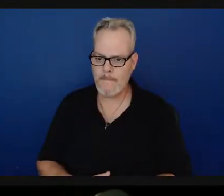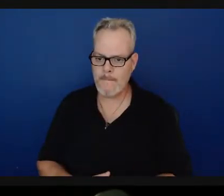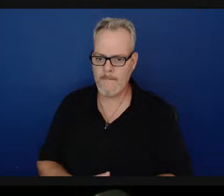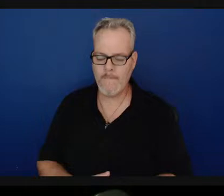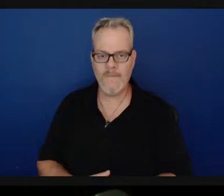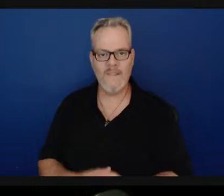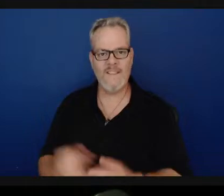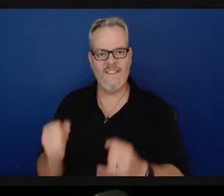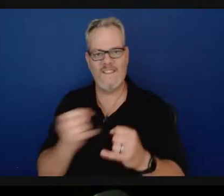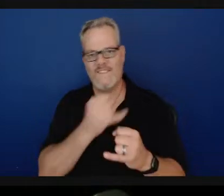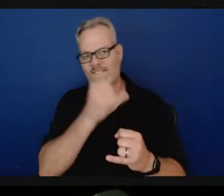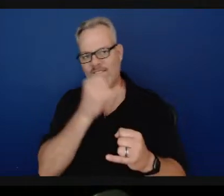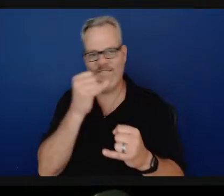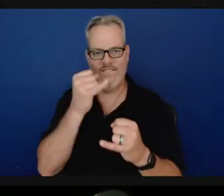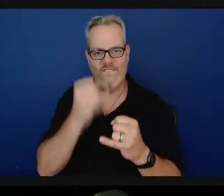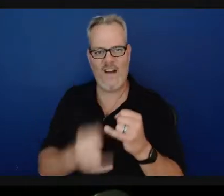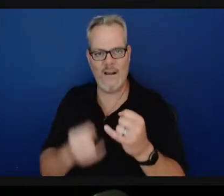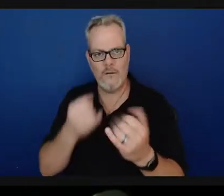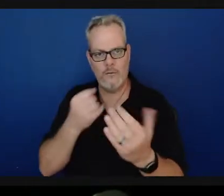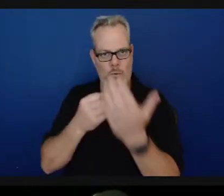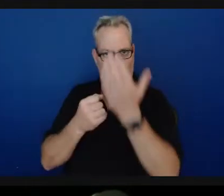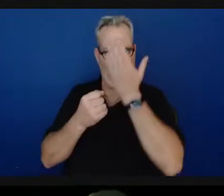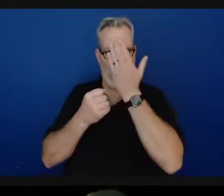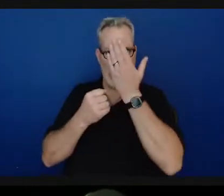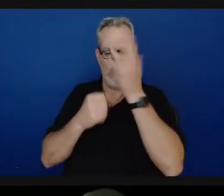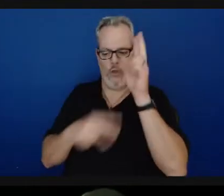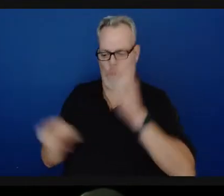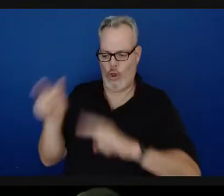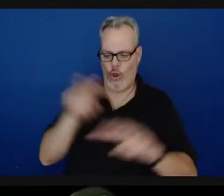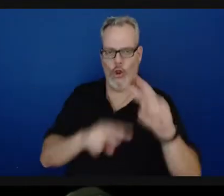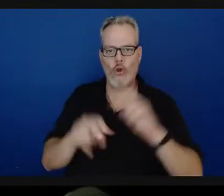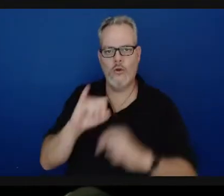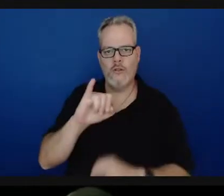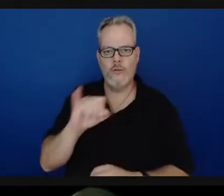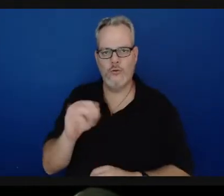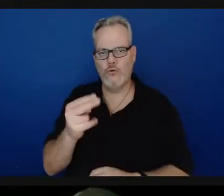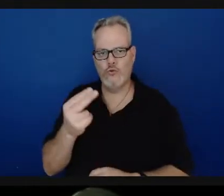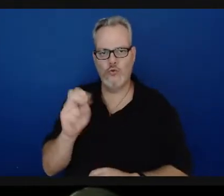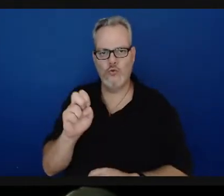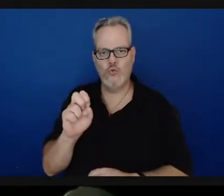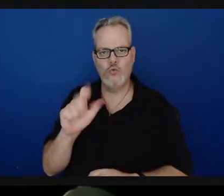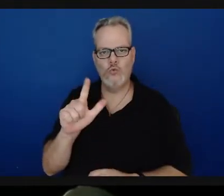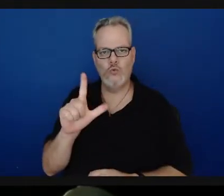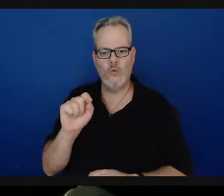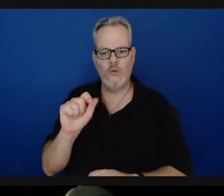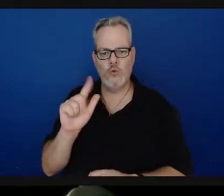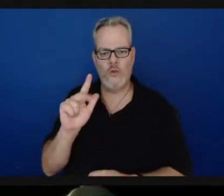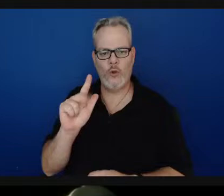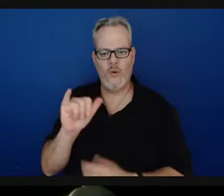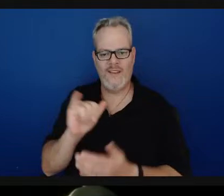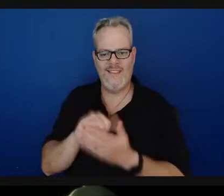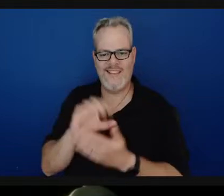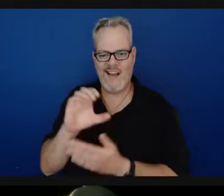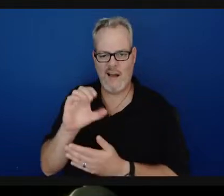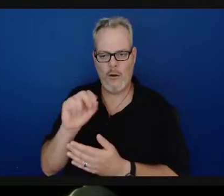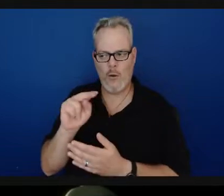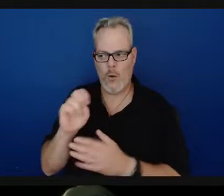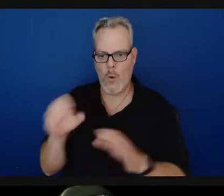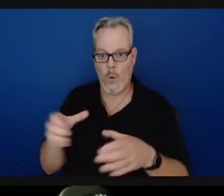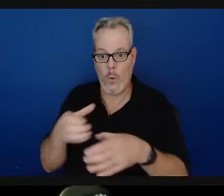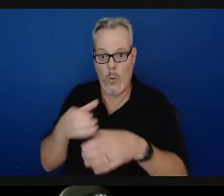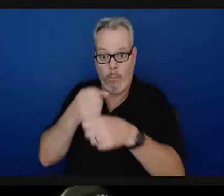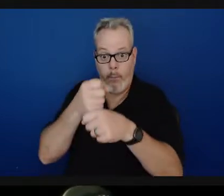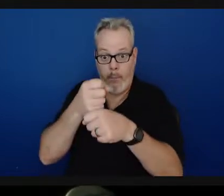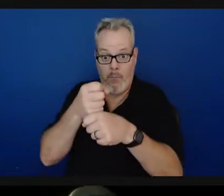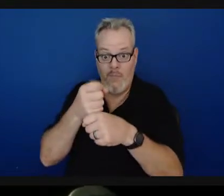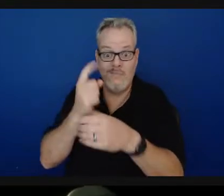close look at that June 2023 cone, which is right there, right, in comparison to the ones